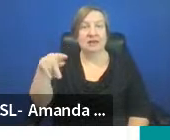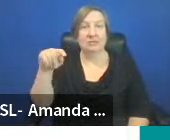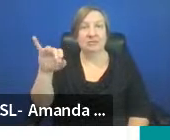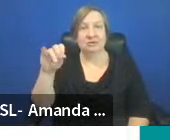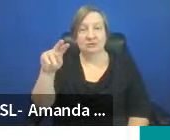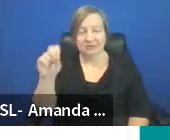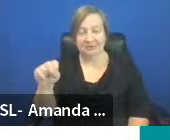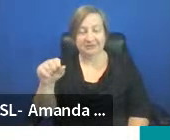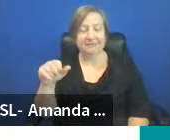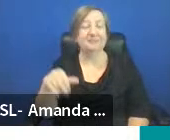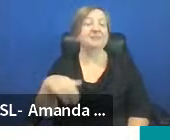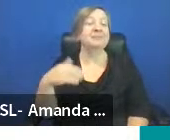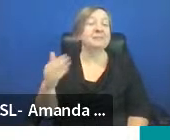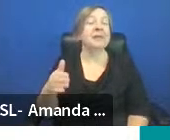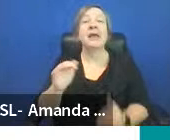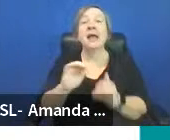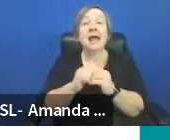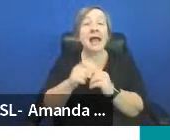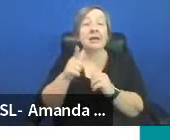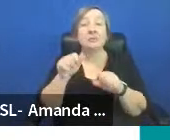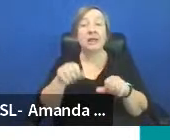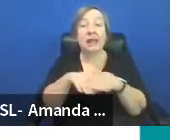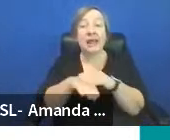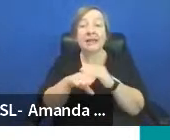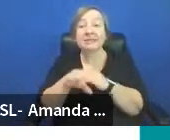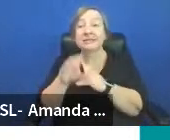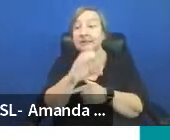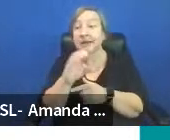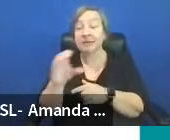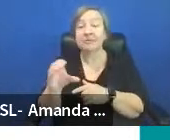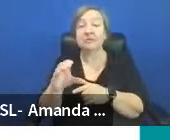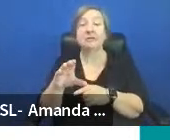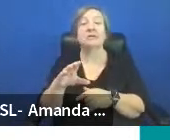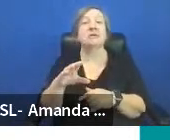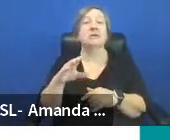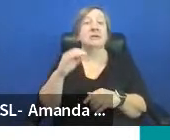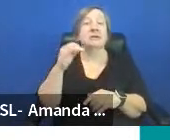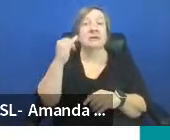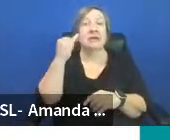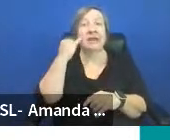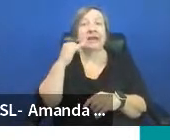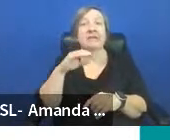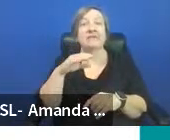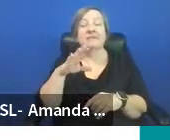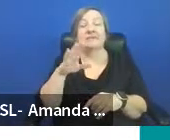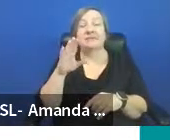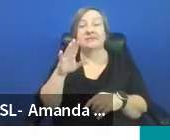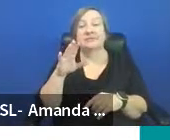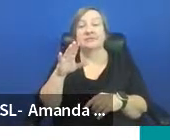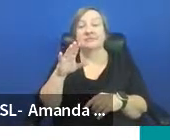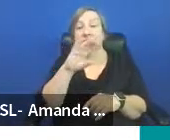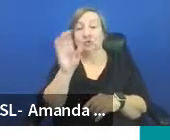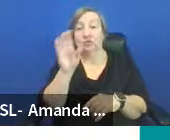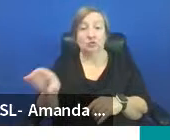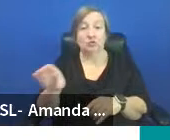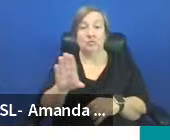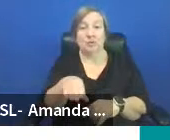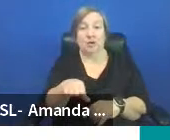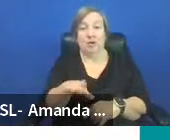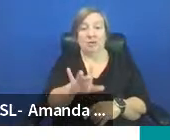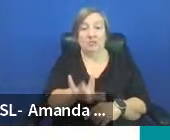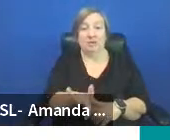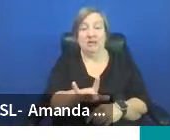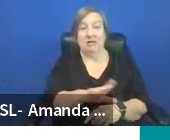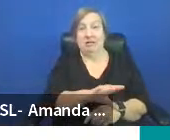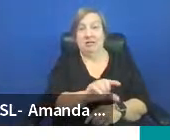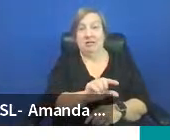Just a reminder as to how you may access closed captions. At the bottom middle of your screen, you should see a menu of options. If you can't see the